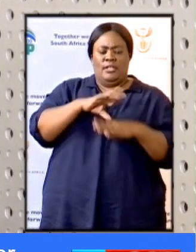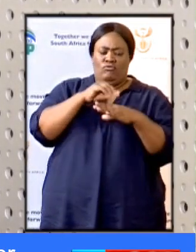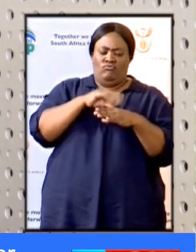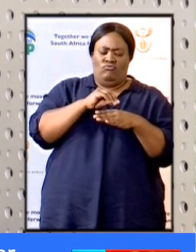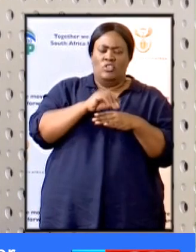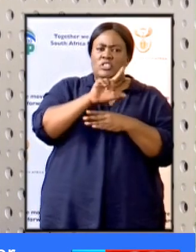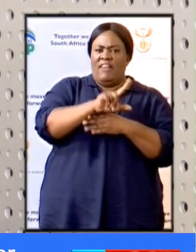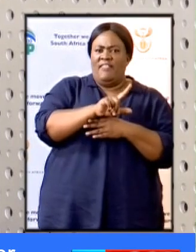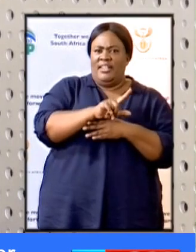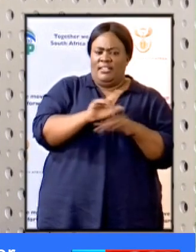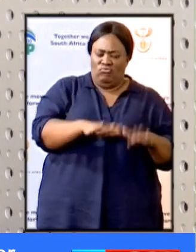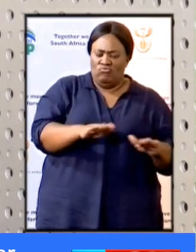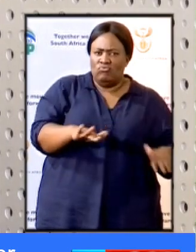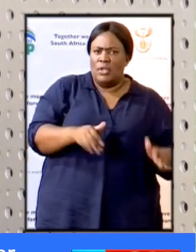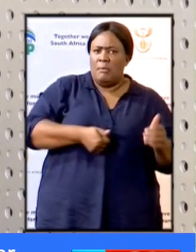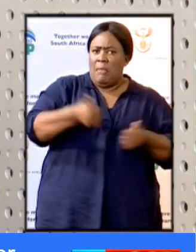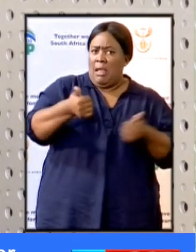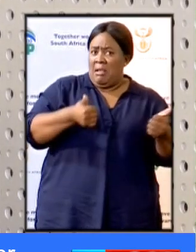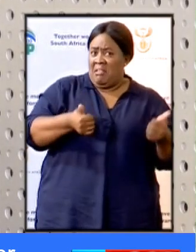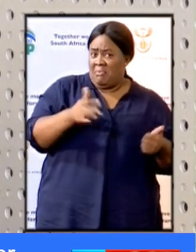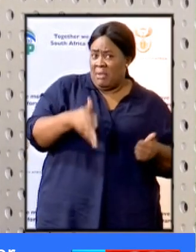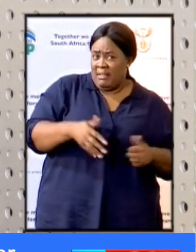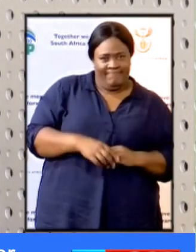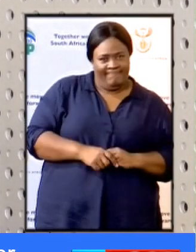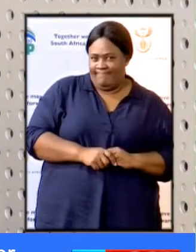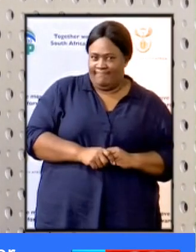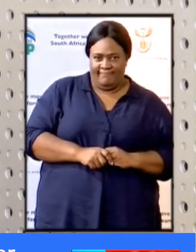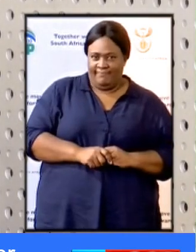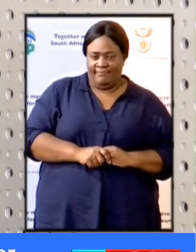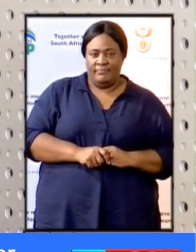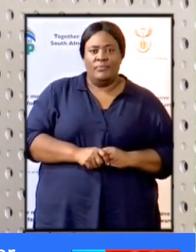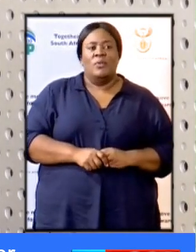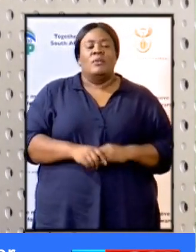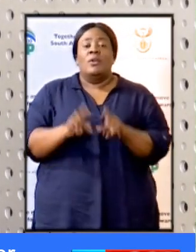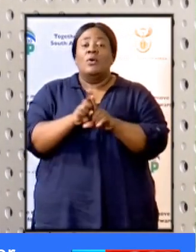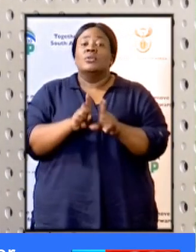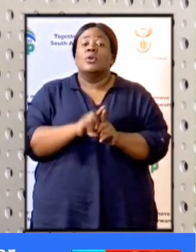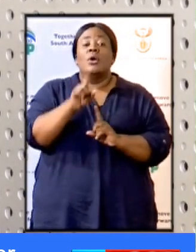it's contained in our report, the work that we did since the